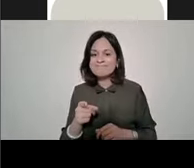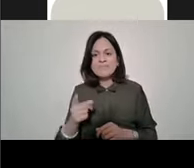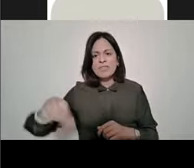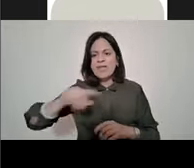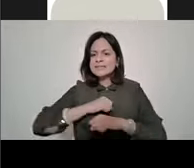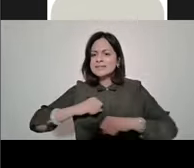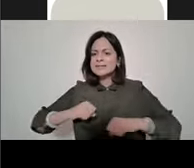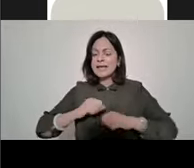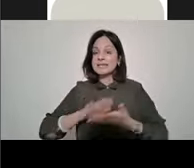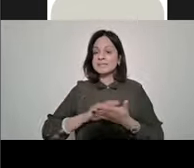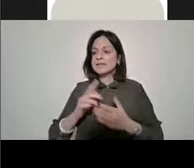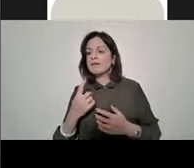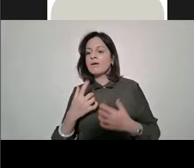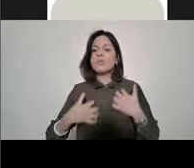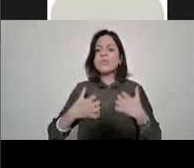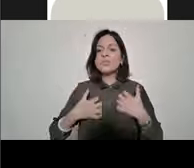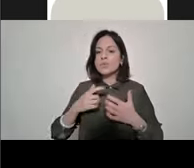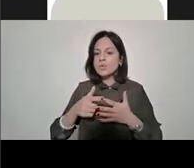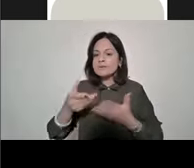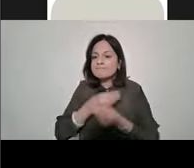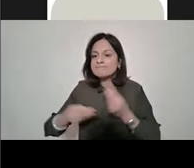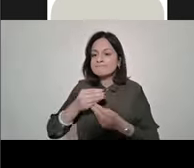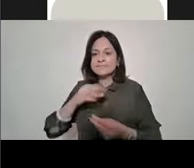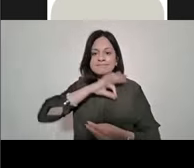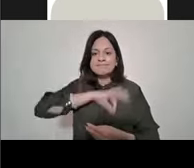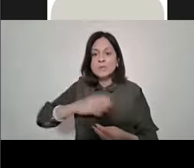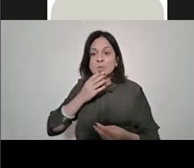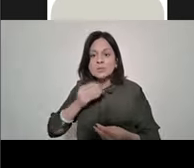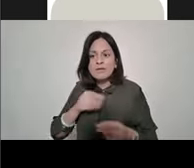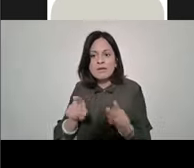They're in someone's interests and they're economically useful spaces and